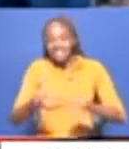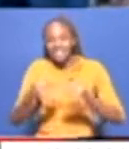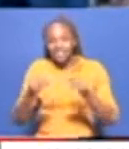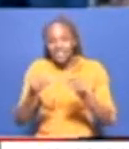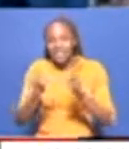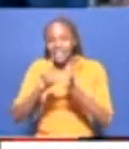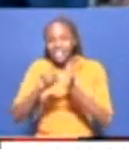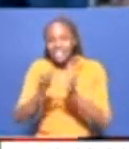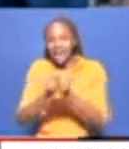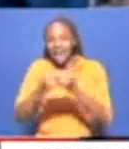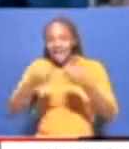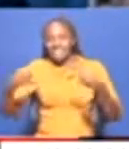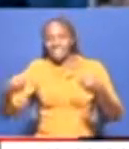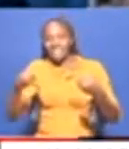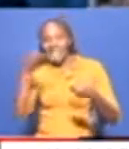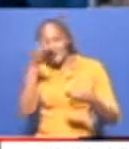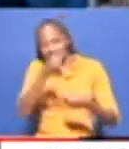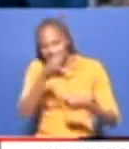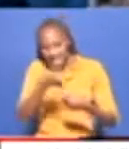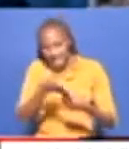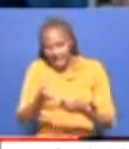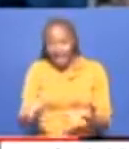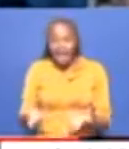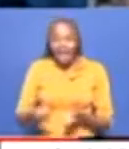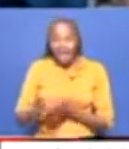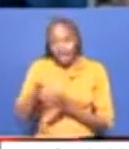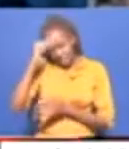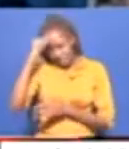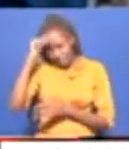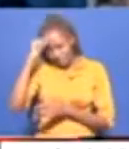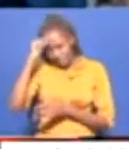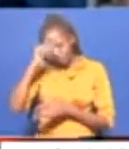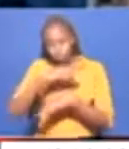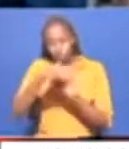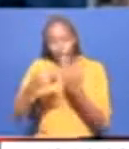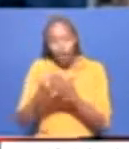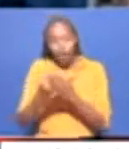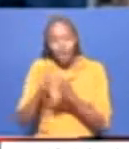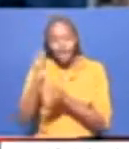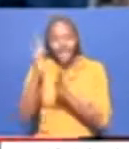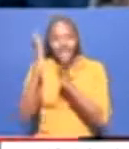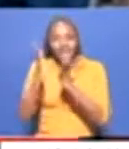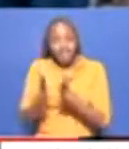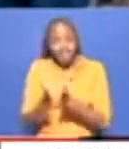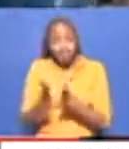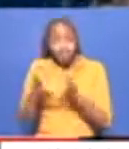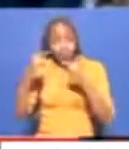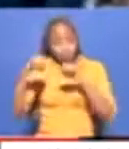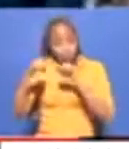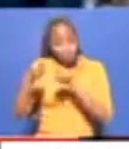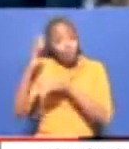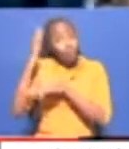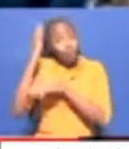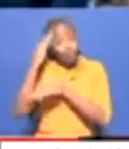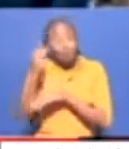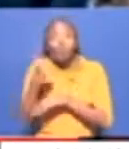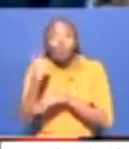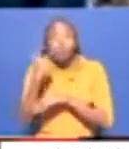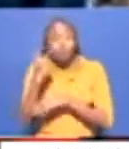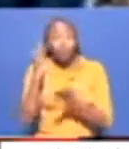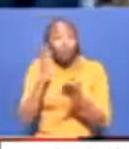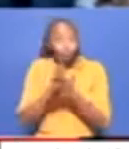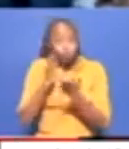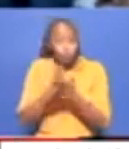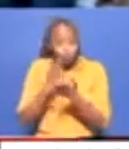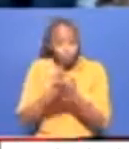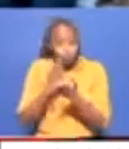and available to all Kenyans, so that you can know who is really going to vote on